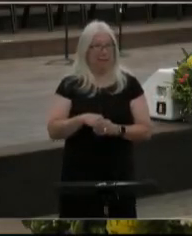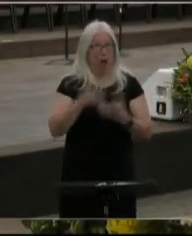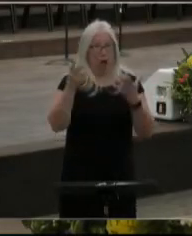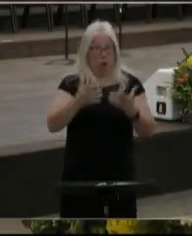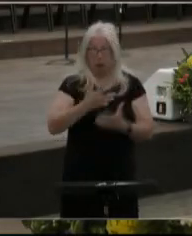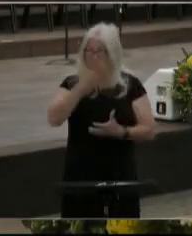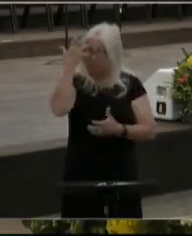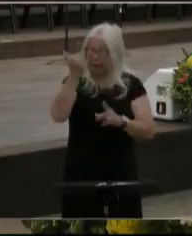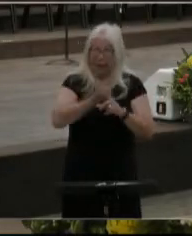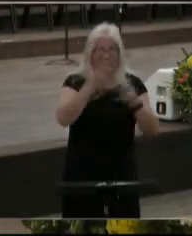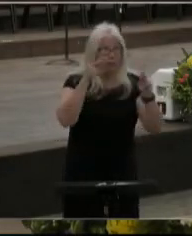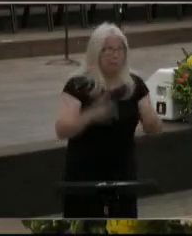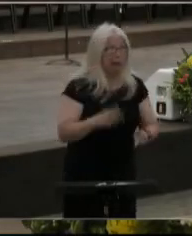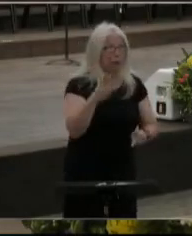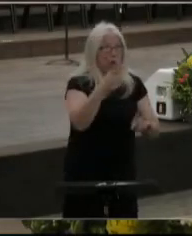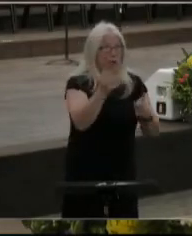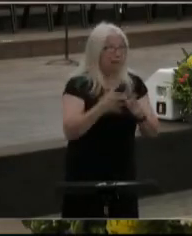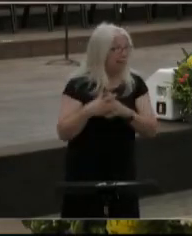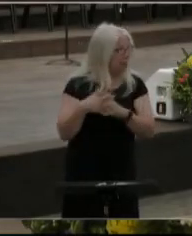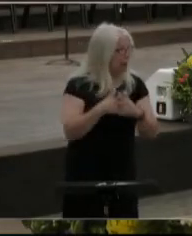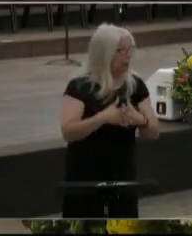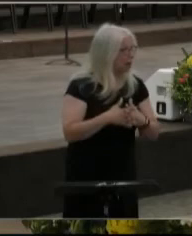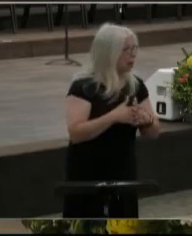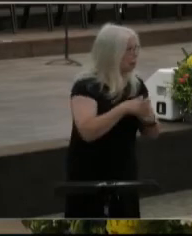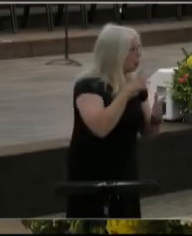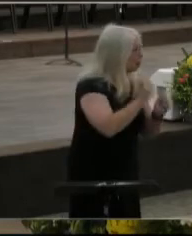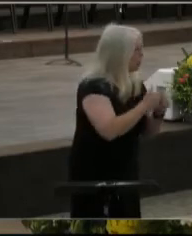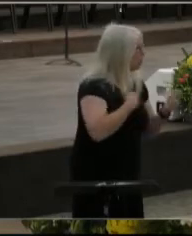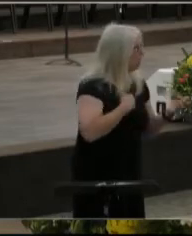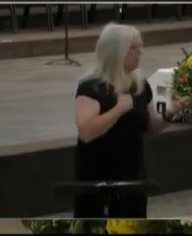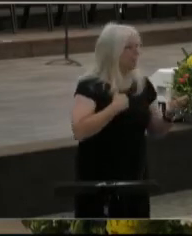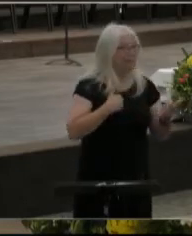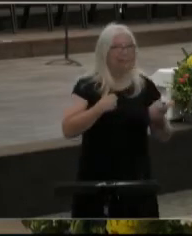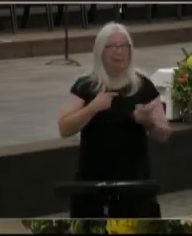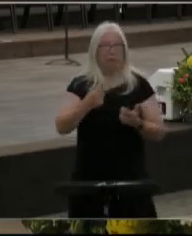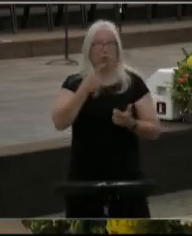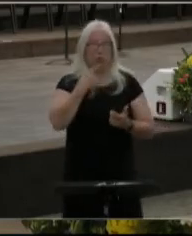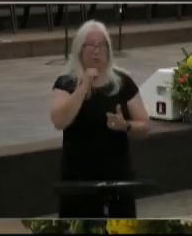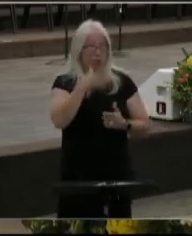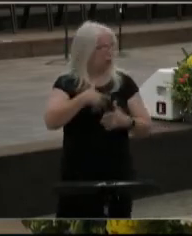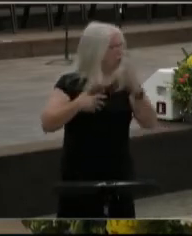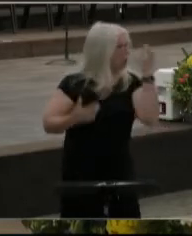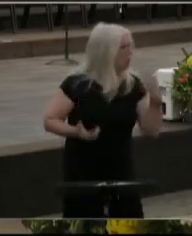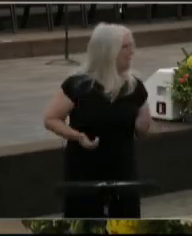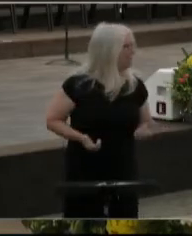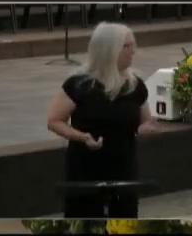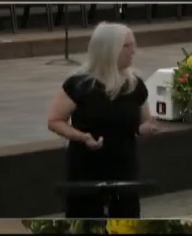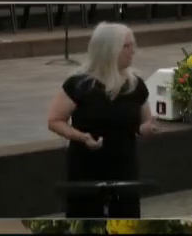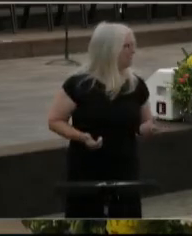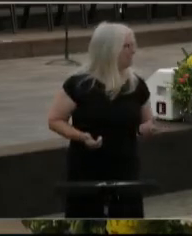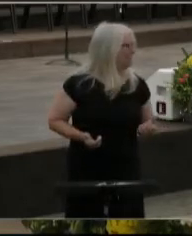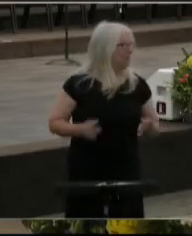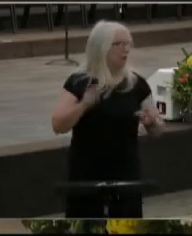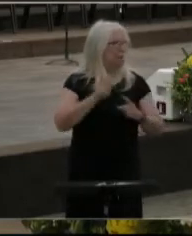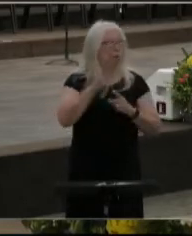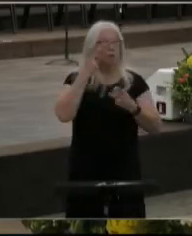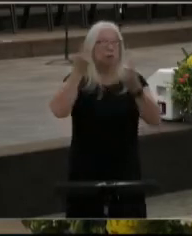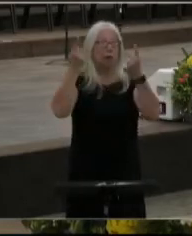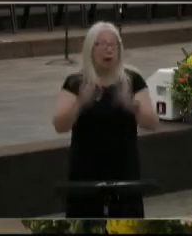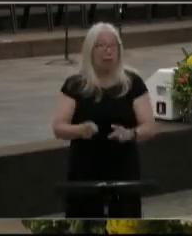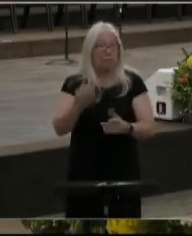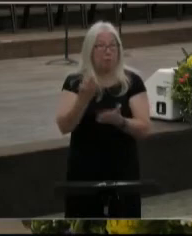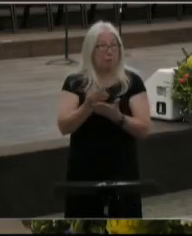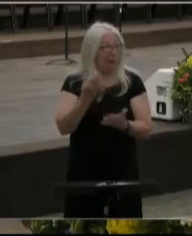you want to get mad at everybody in the United States. Is anybody with me? Now, you said you weren't going to get mad. But you see what happens